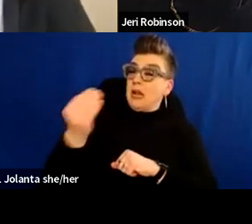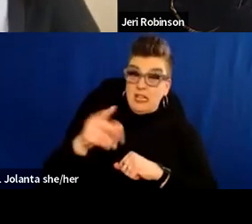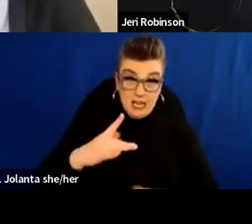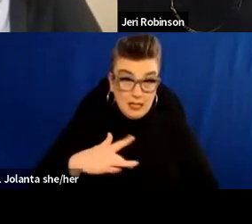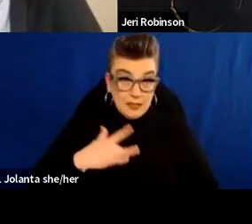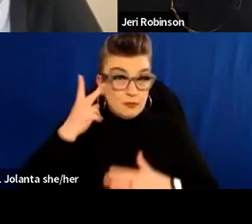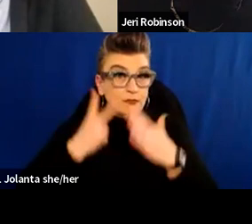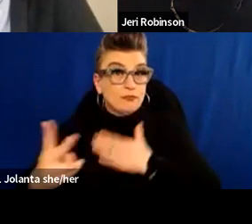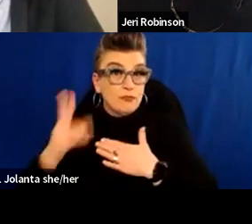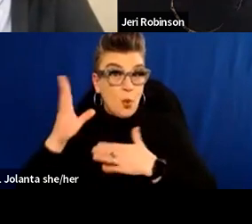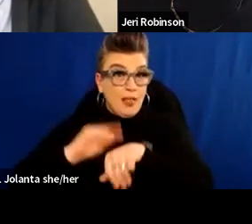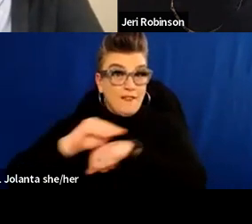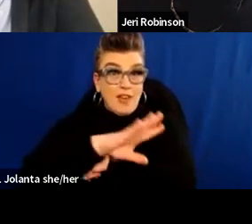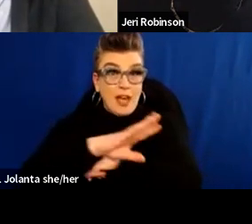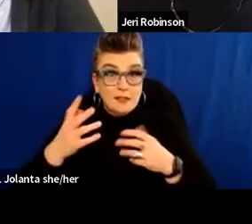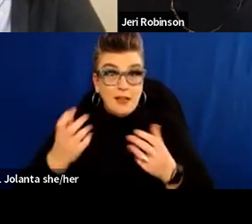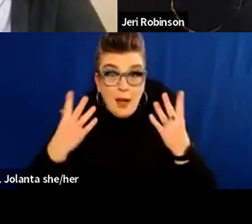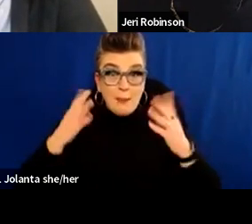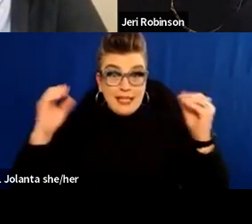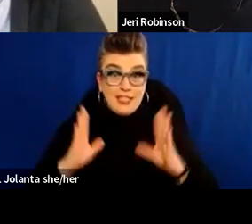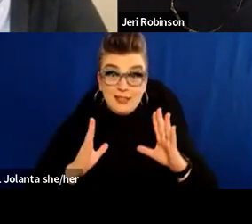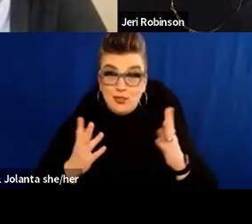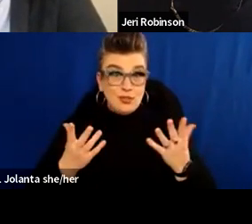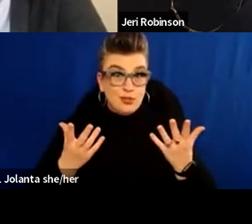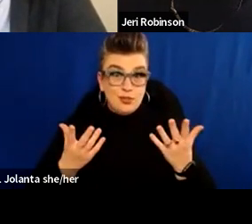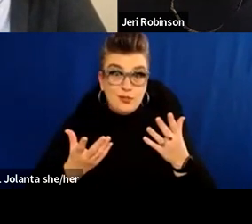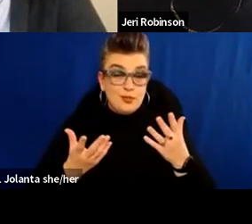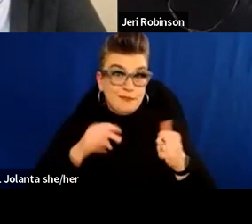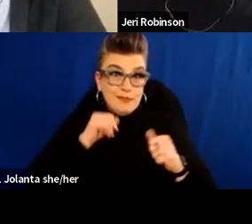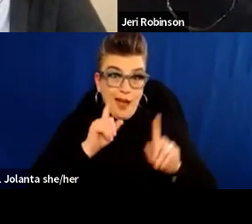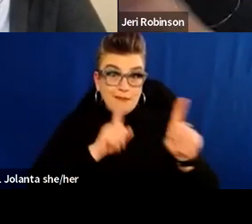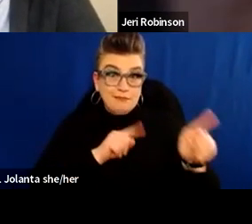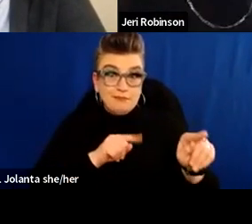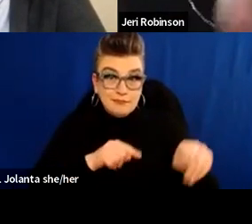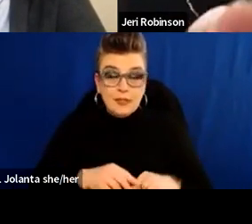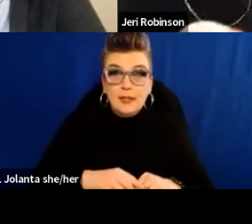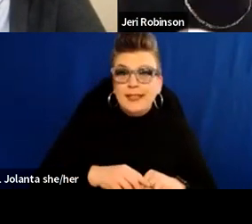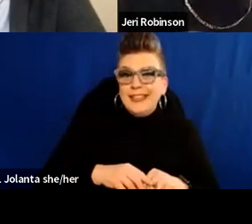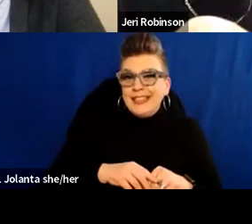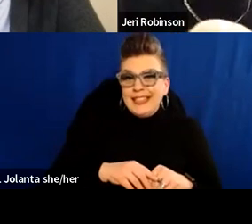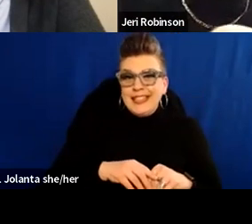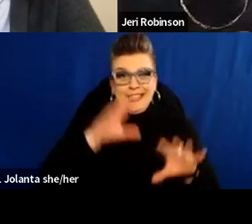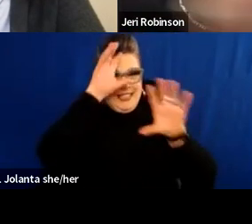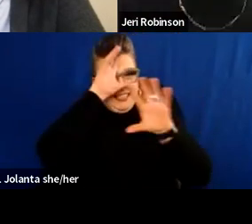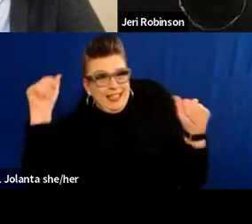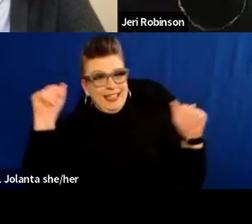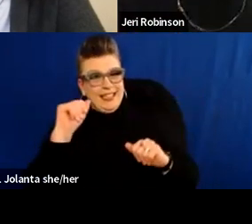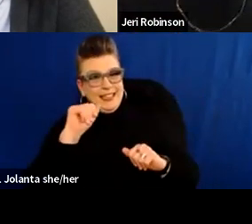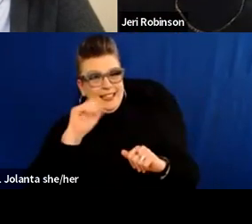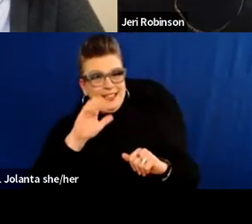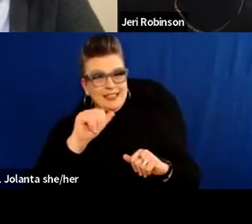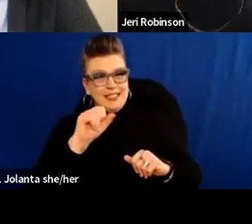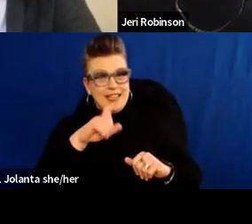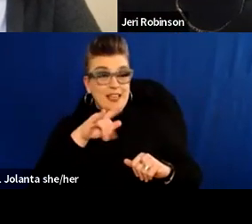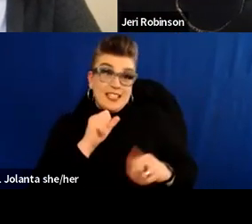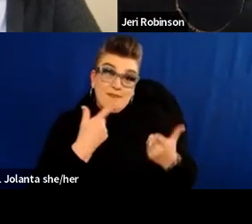the numbers of teachers moving forward well it just depends on whether they get the vaccine or not and